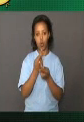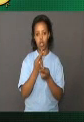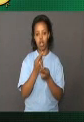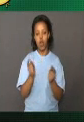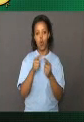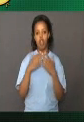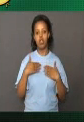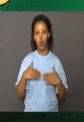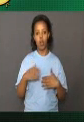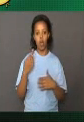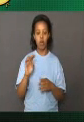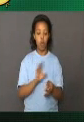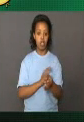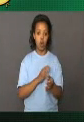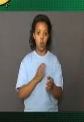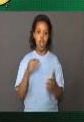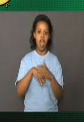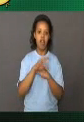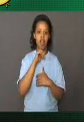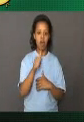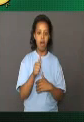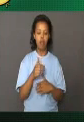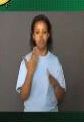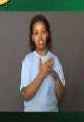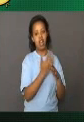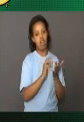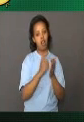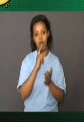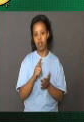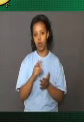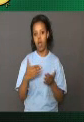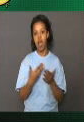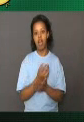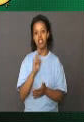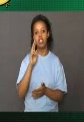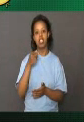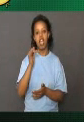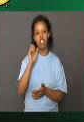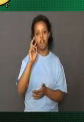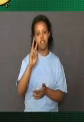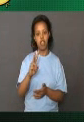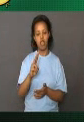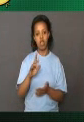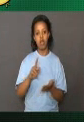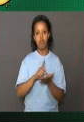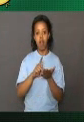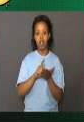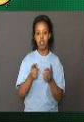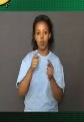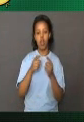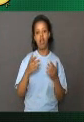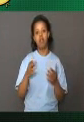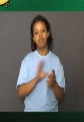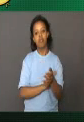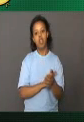cut protein chains into parts for new HIV particles.